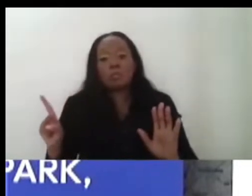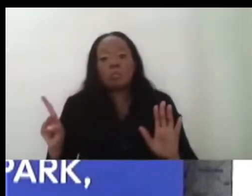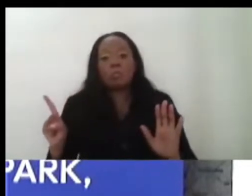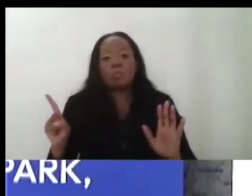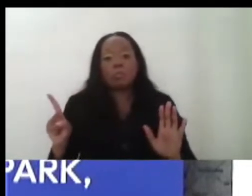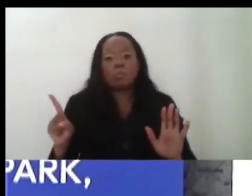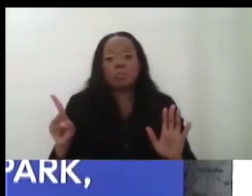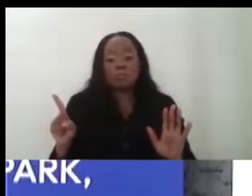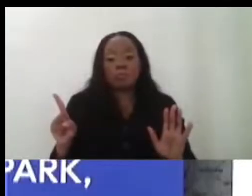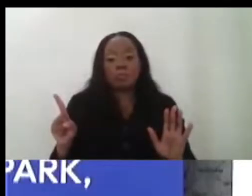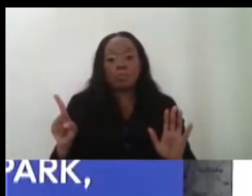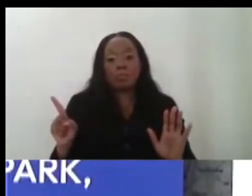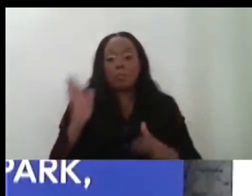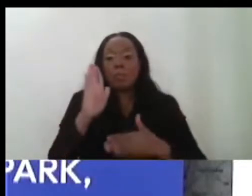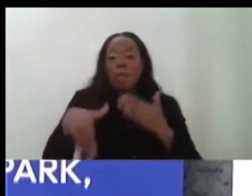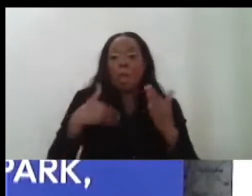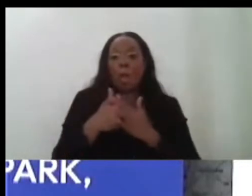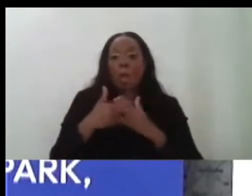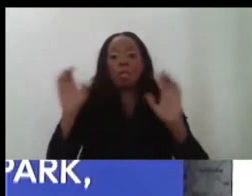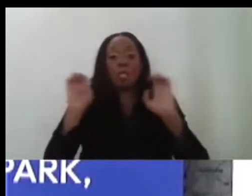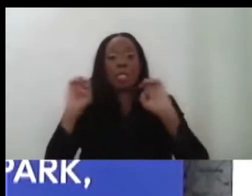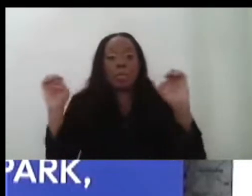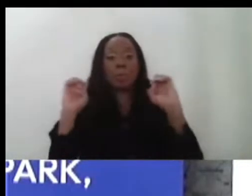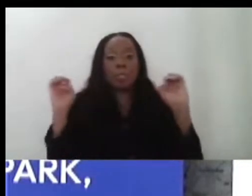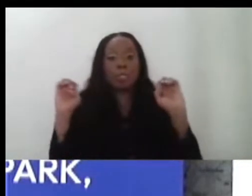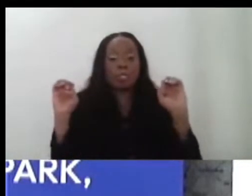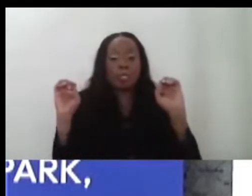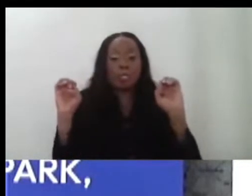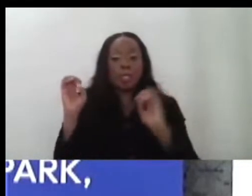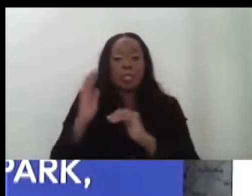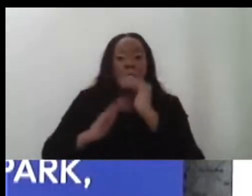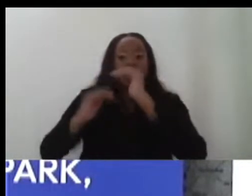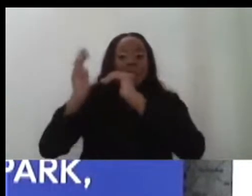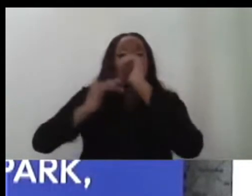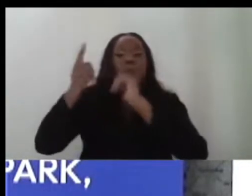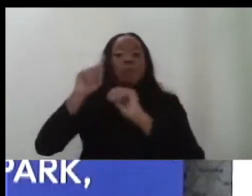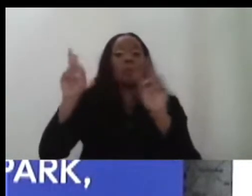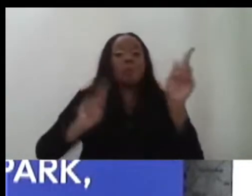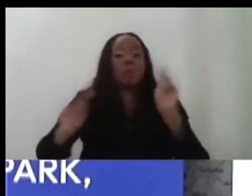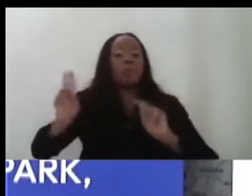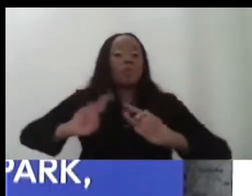the relevant emergency sheltering for the population.